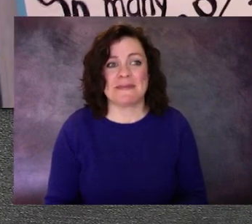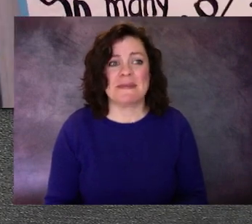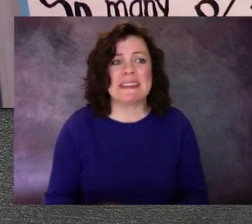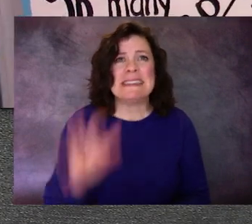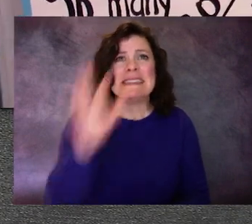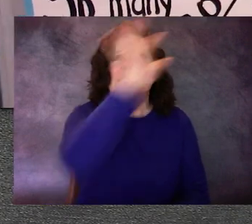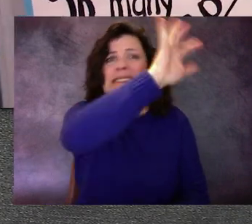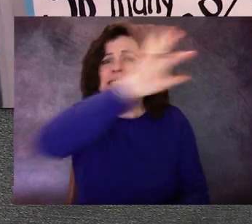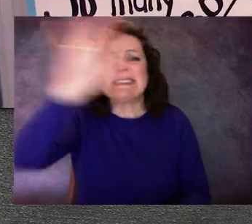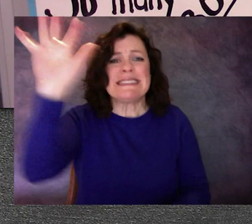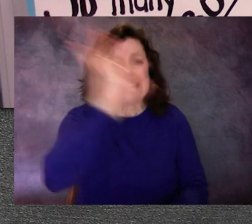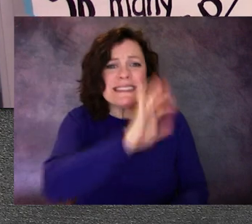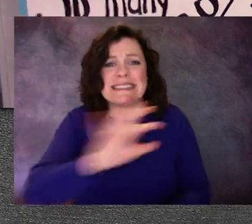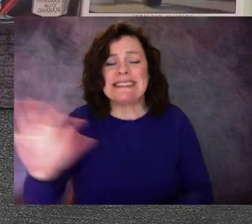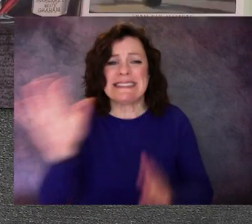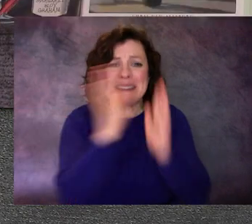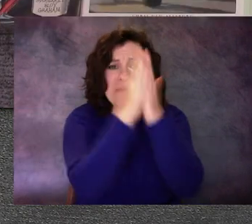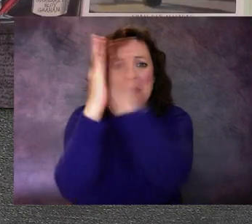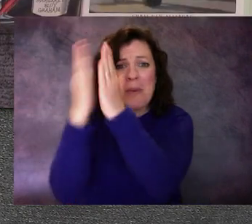So little time.